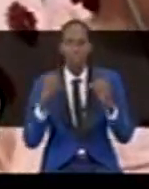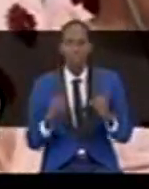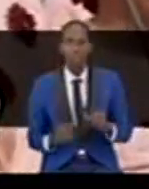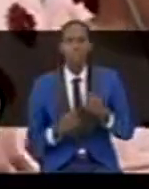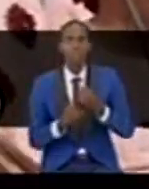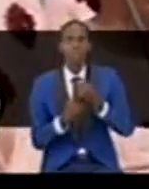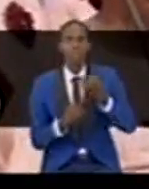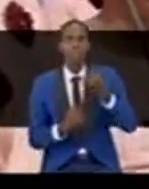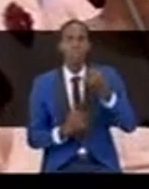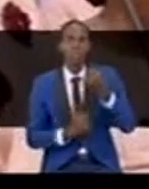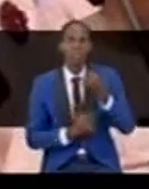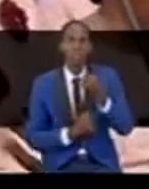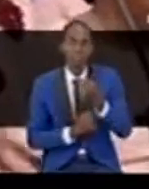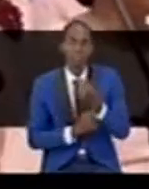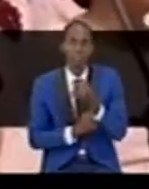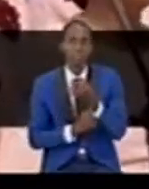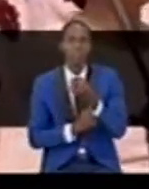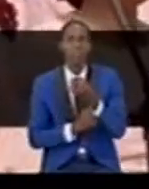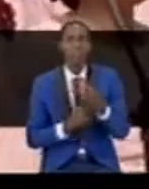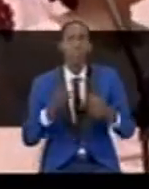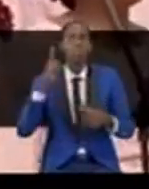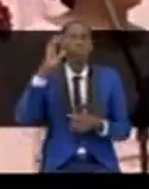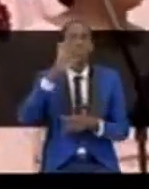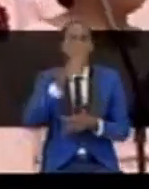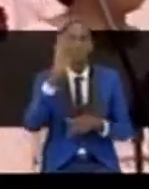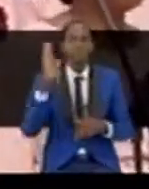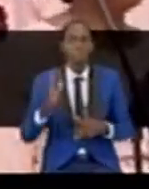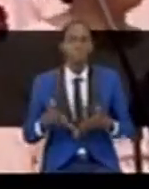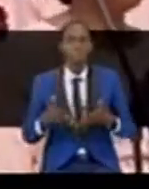my hope and firm foundation.